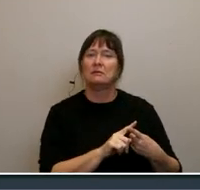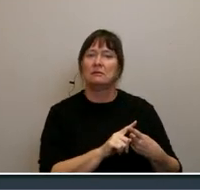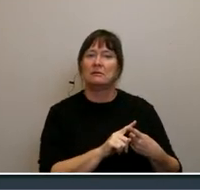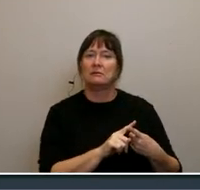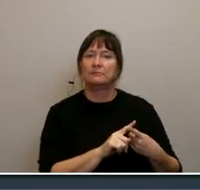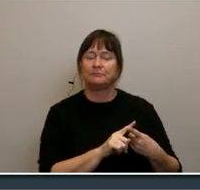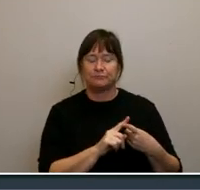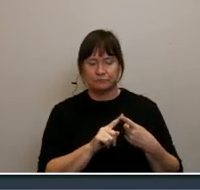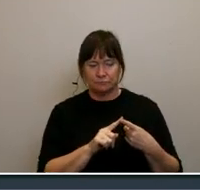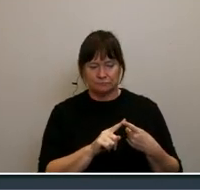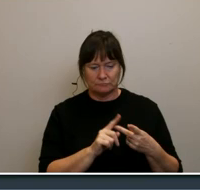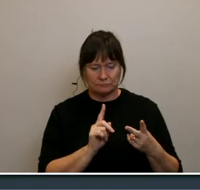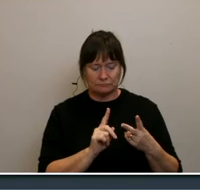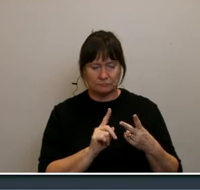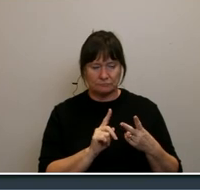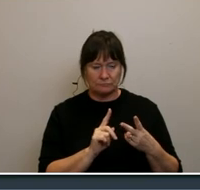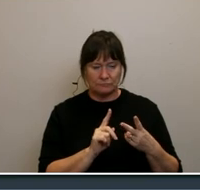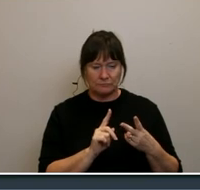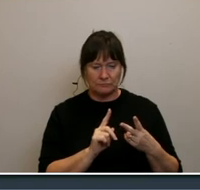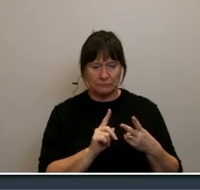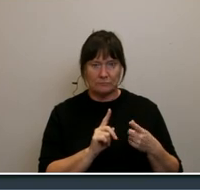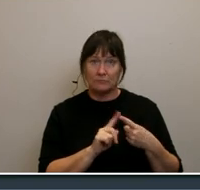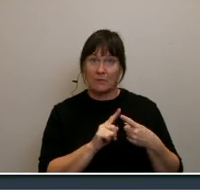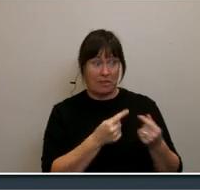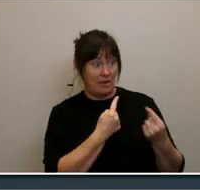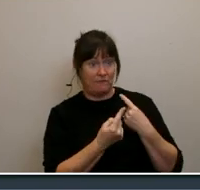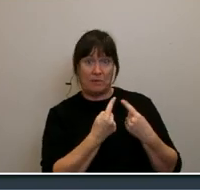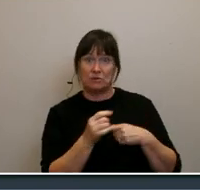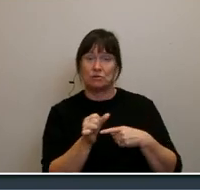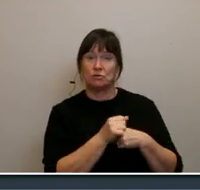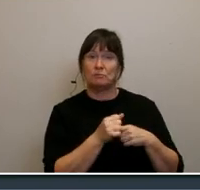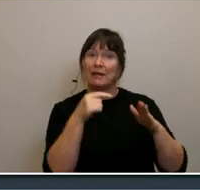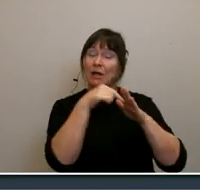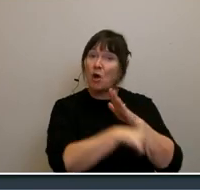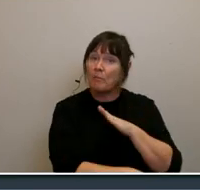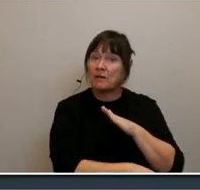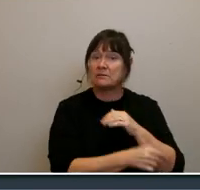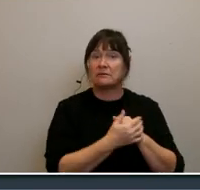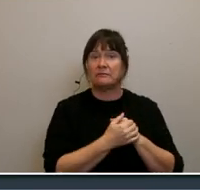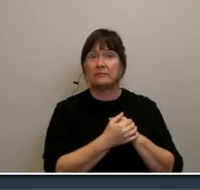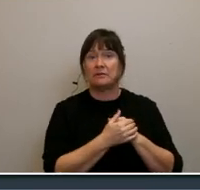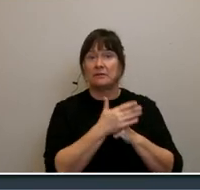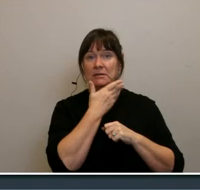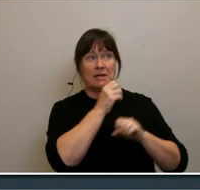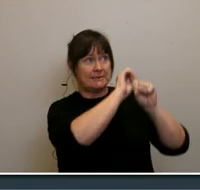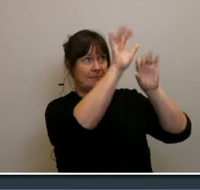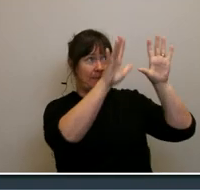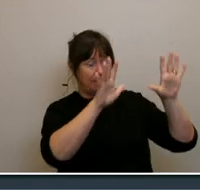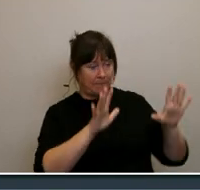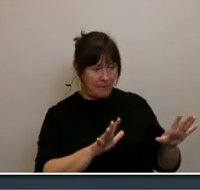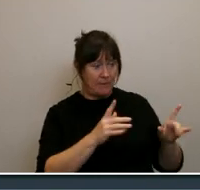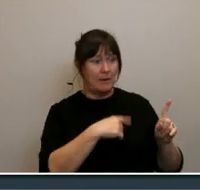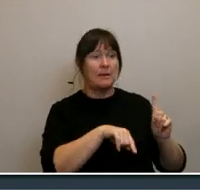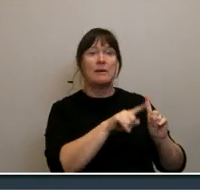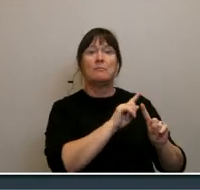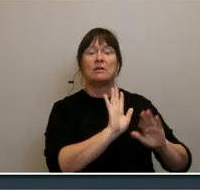brief comments. The information that this link connects to should be comprehensive, attractively presented, and linked to other